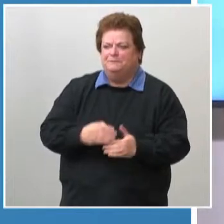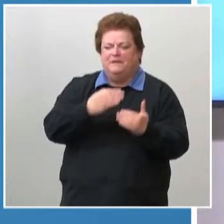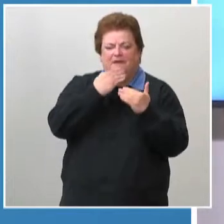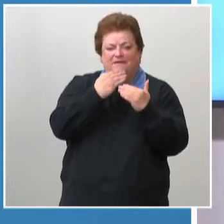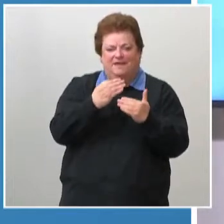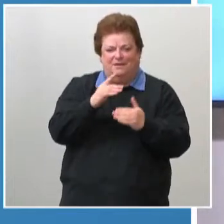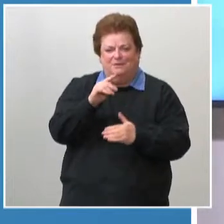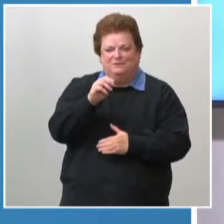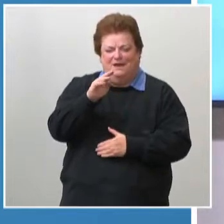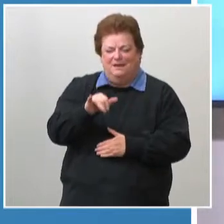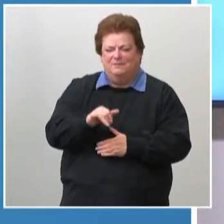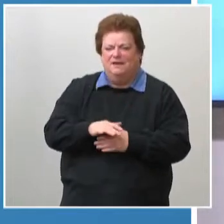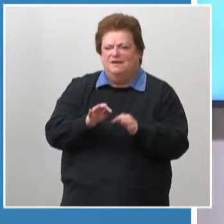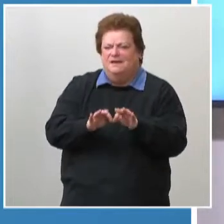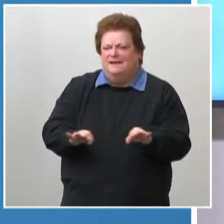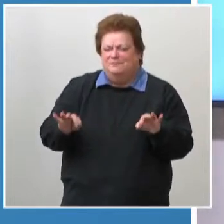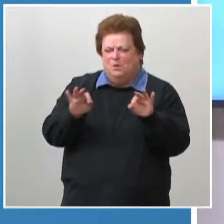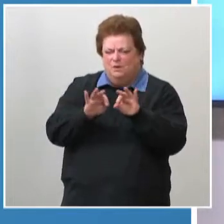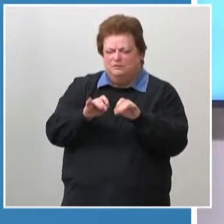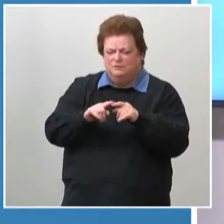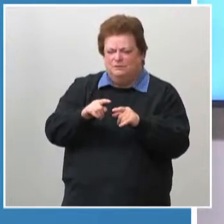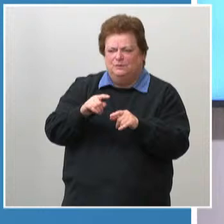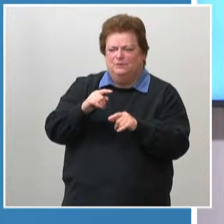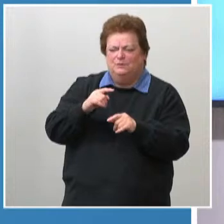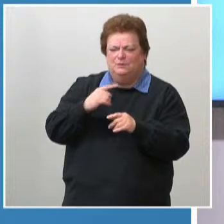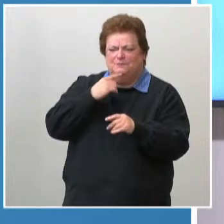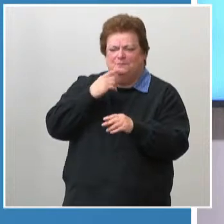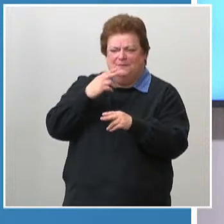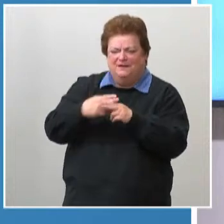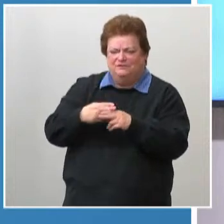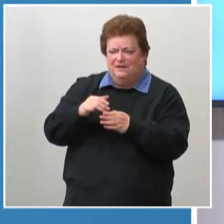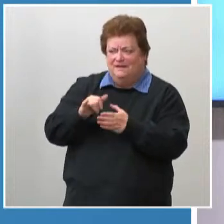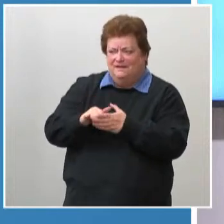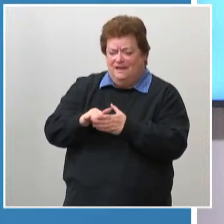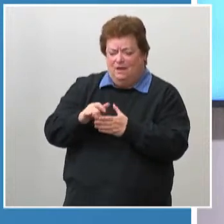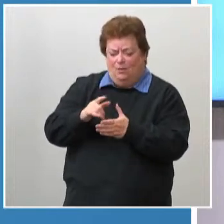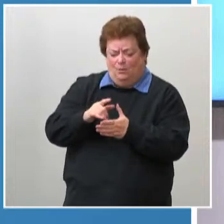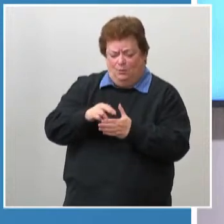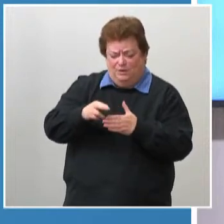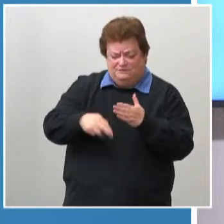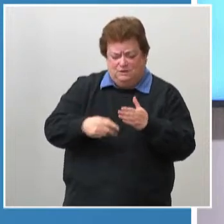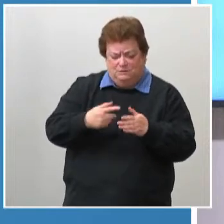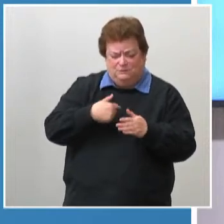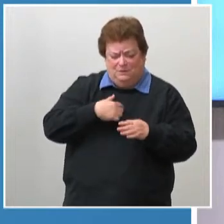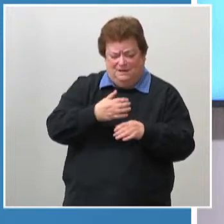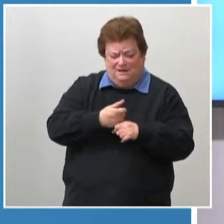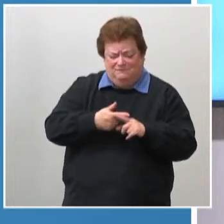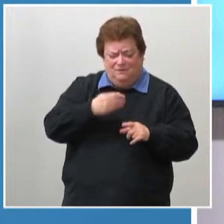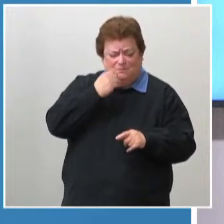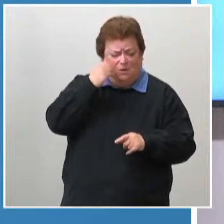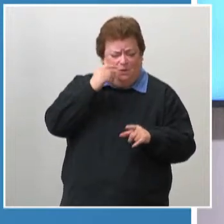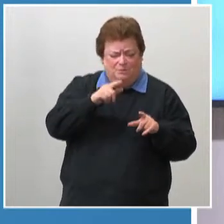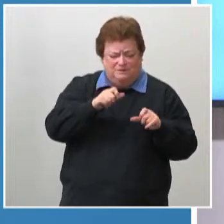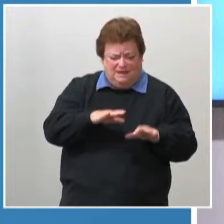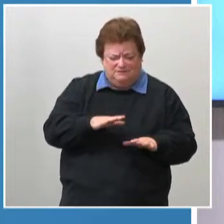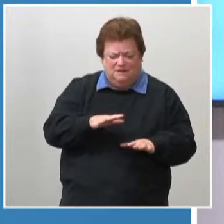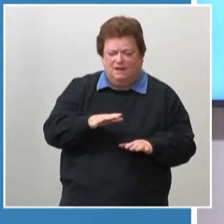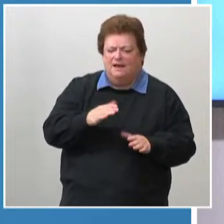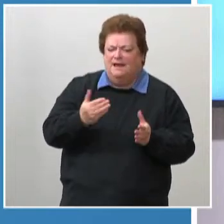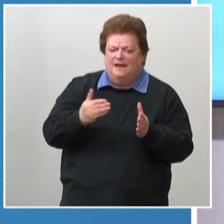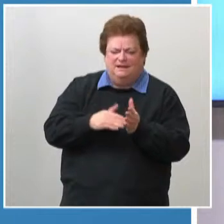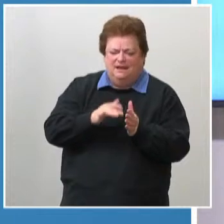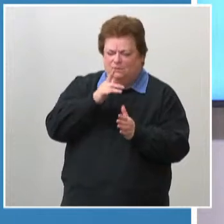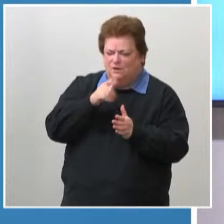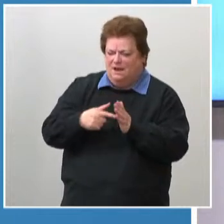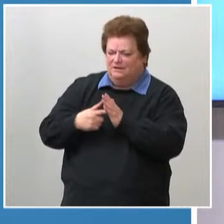Thank you, Tommy. It's important to mention that the results coming in through the home test reporting form will not be reflected on